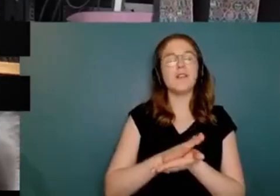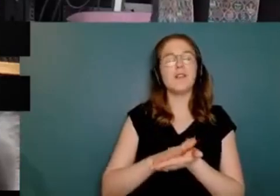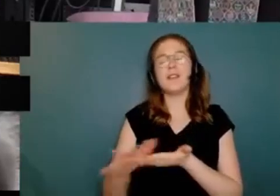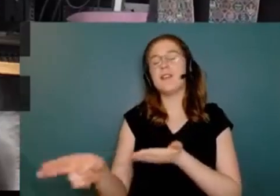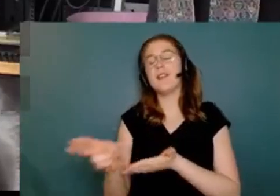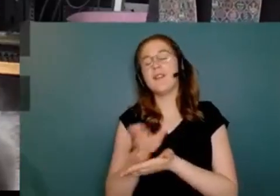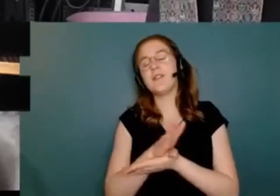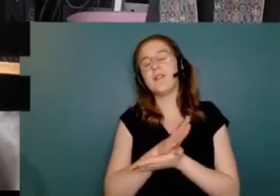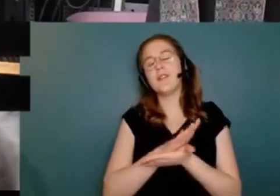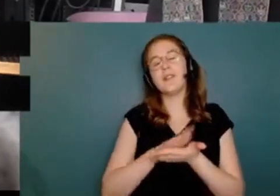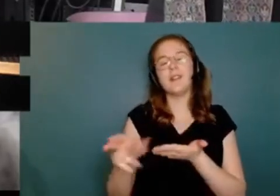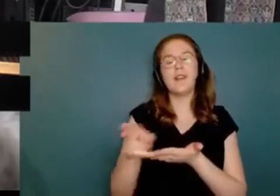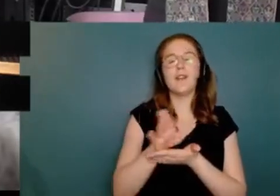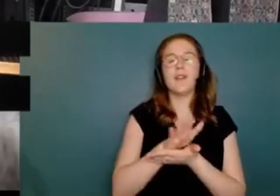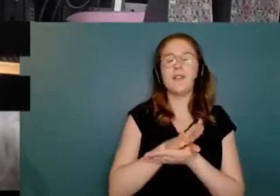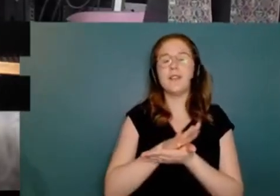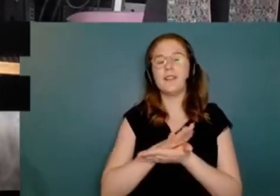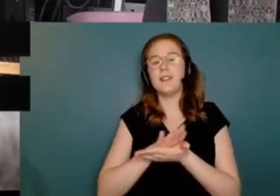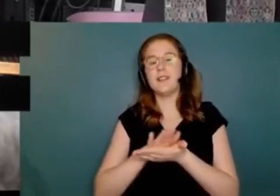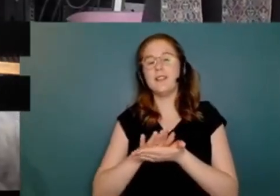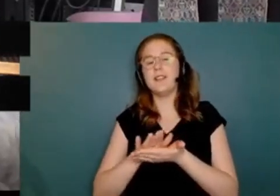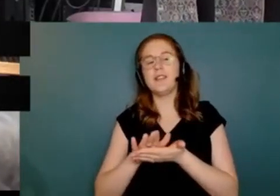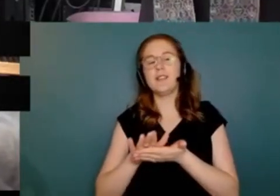Holy, holy, holy.